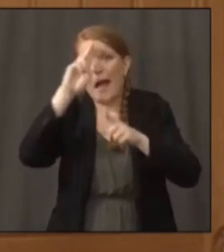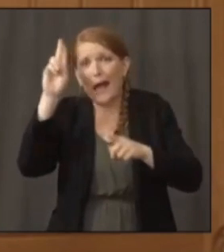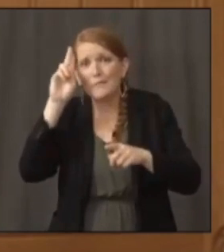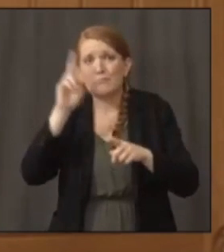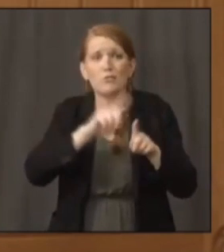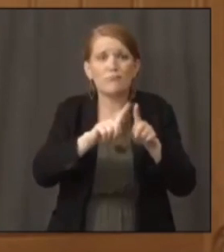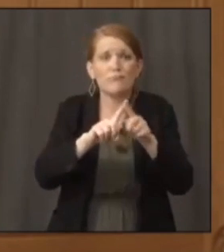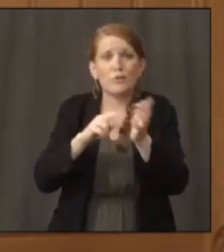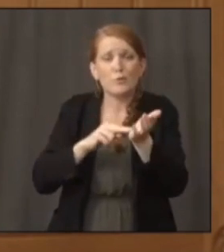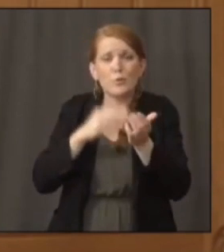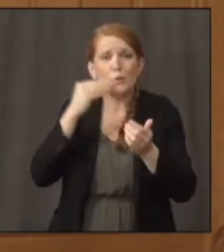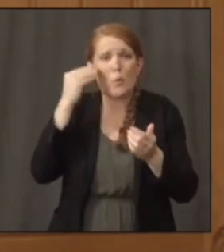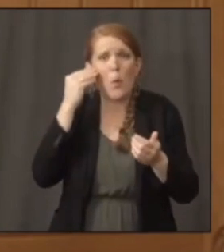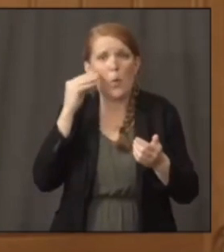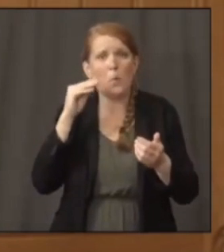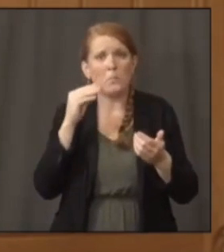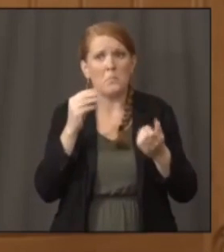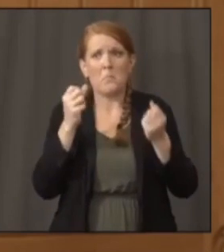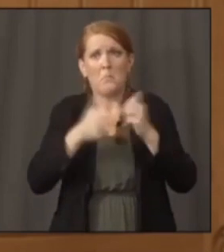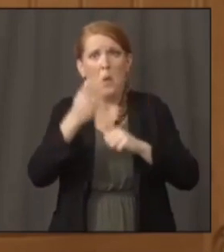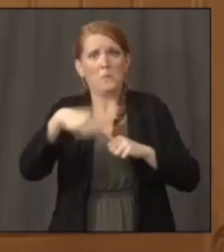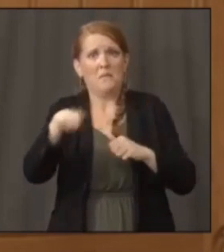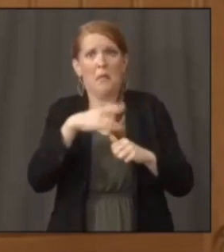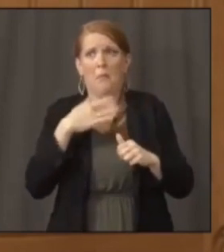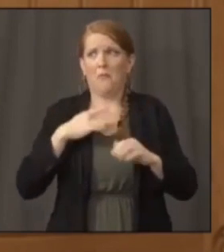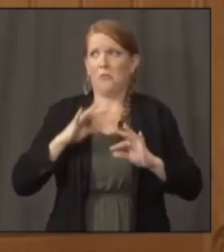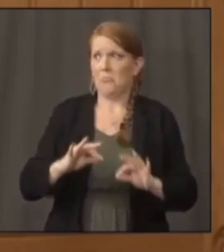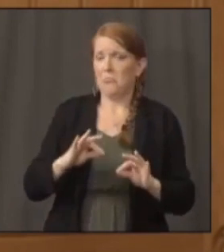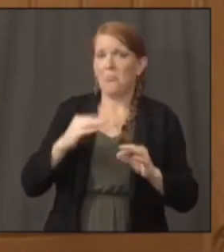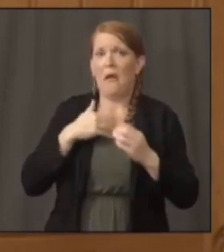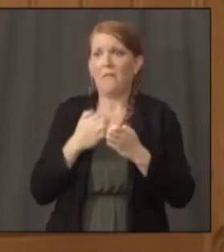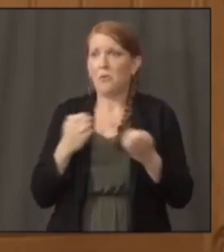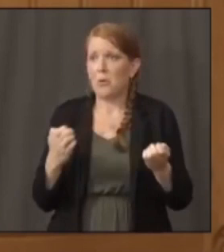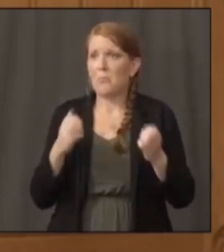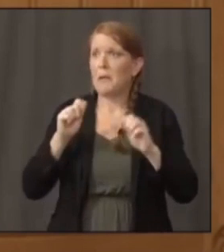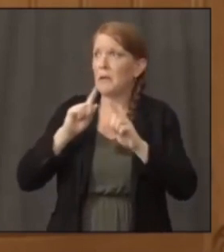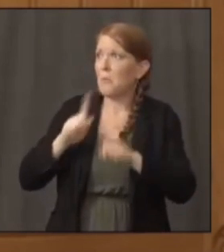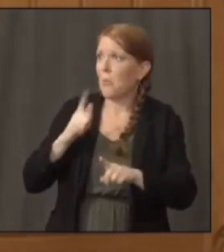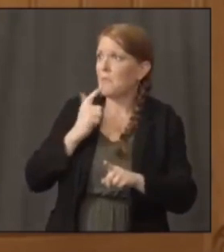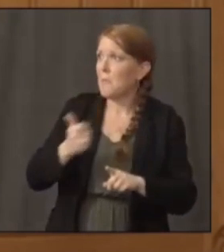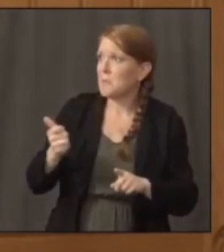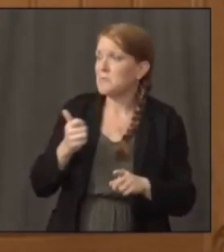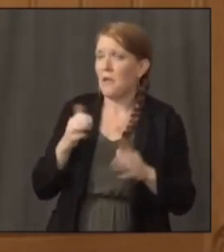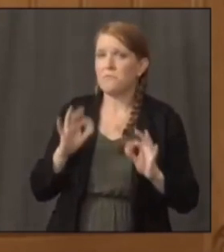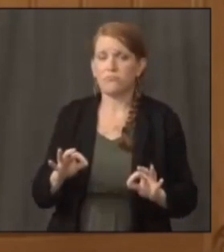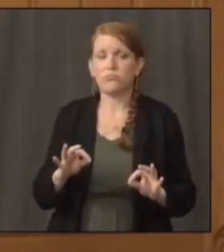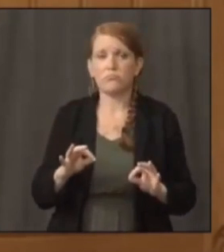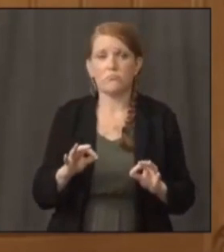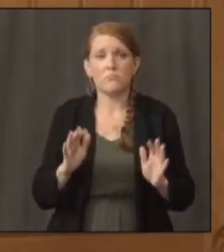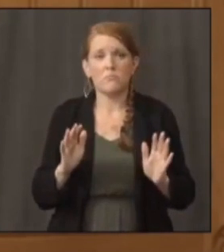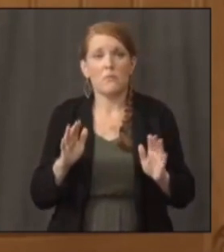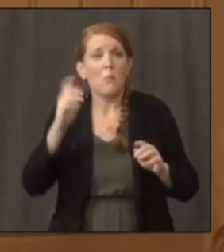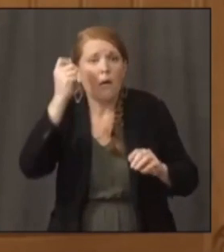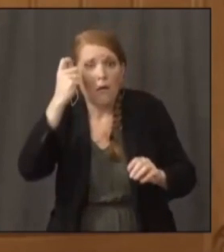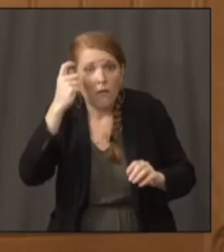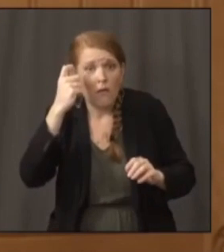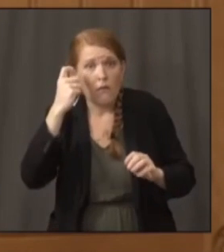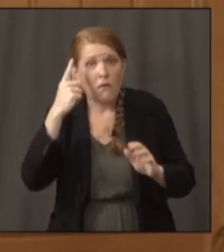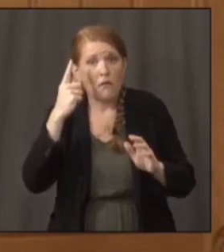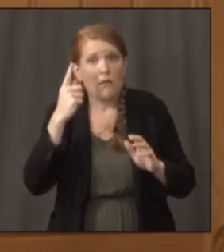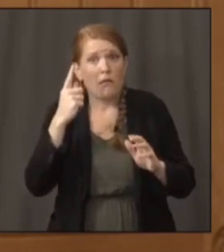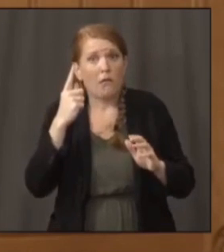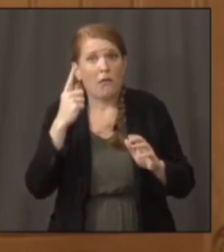work. These are private businesses, and we expect them to be able to provide for themselves. But that said, the state still remains here as